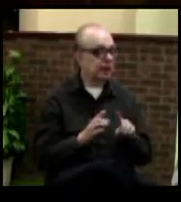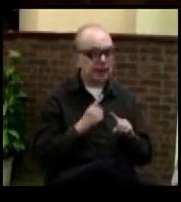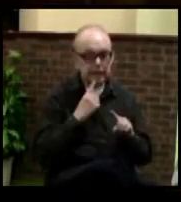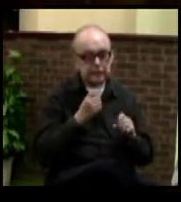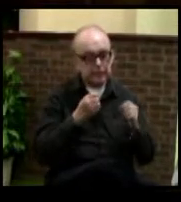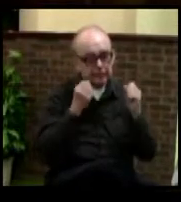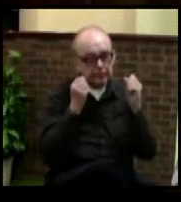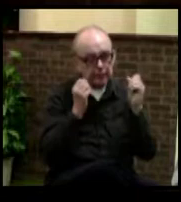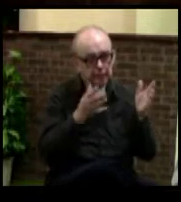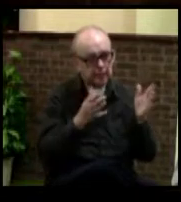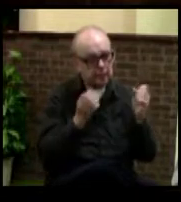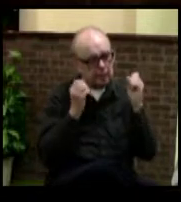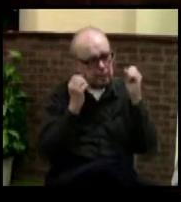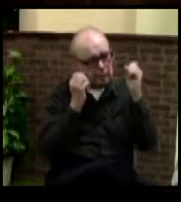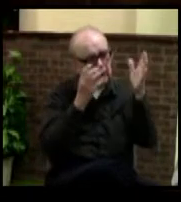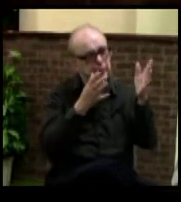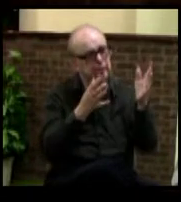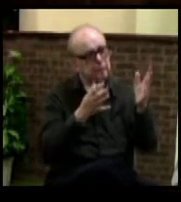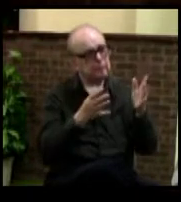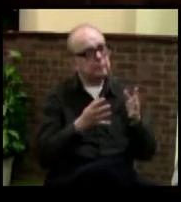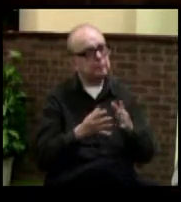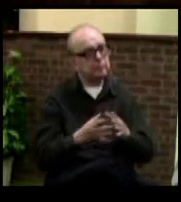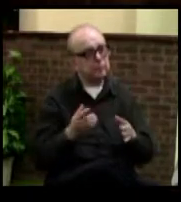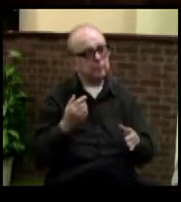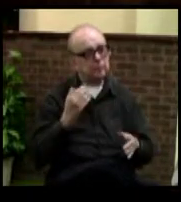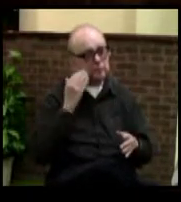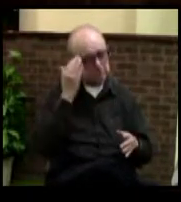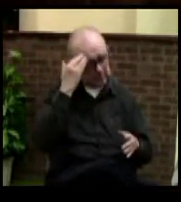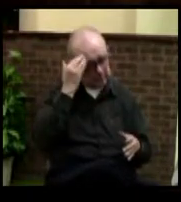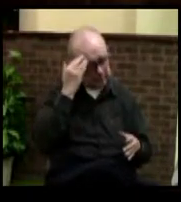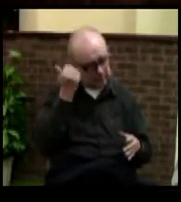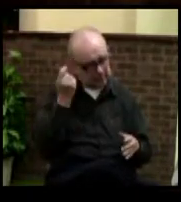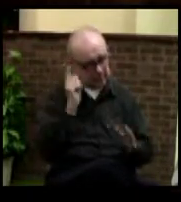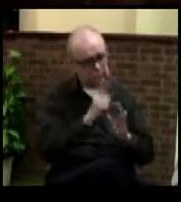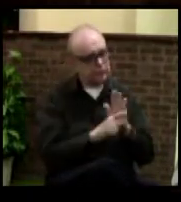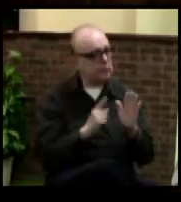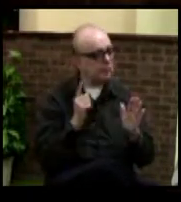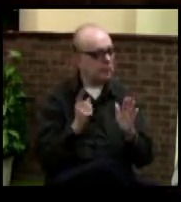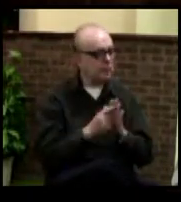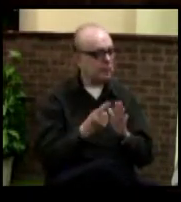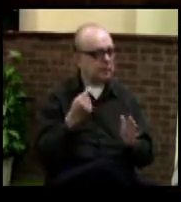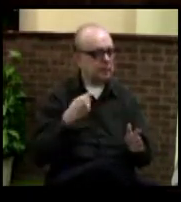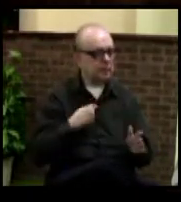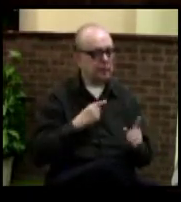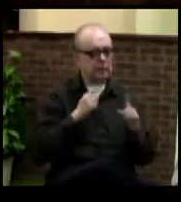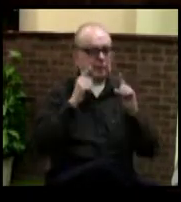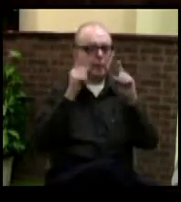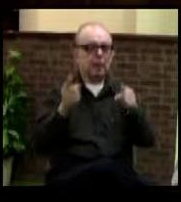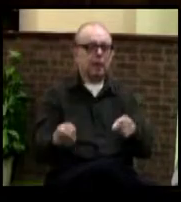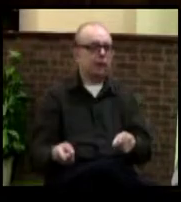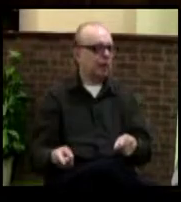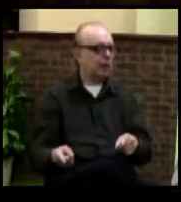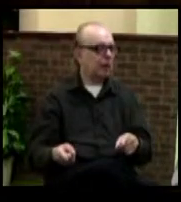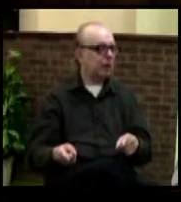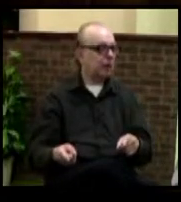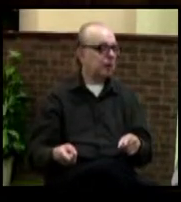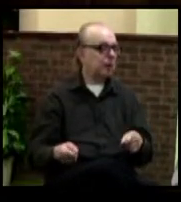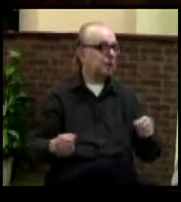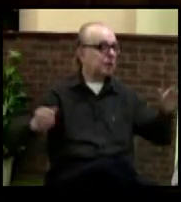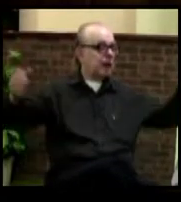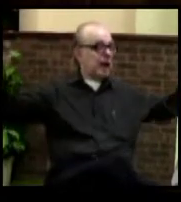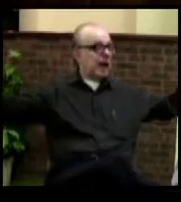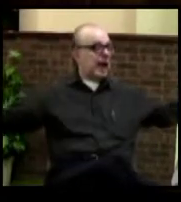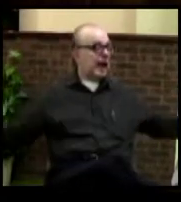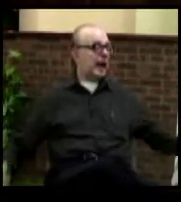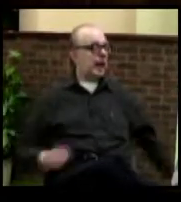said, Father, Father, I know that in a few hours, I'm going out there and I'm going to hang on this